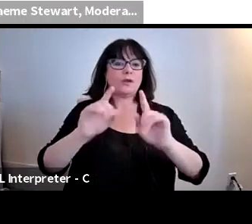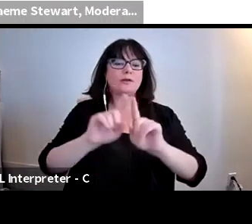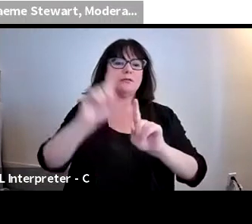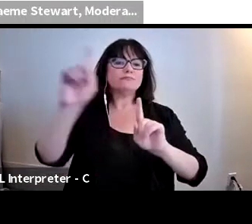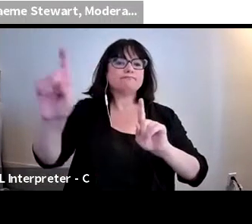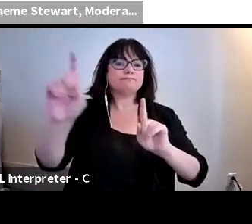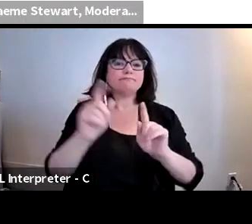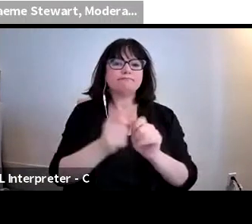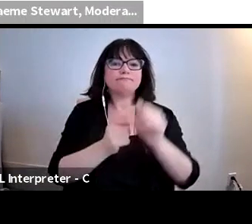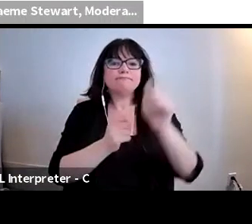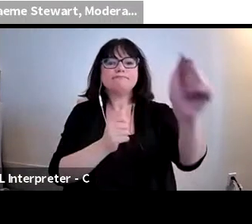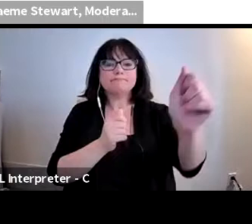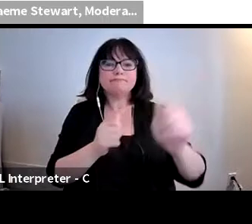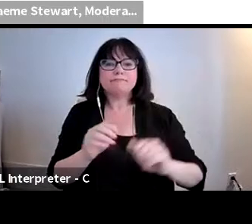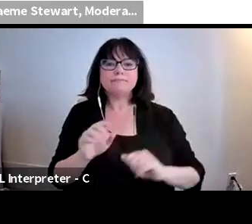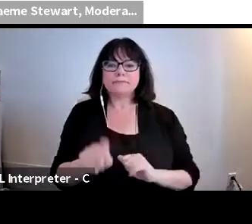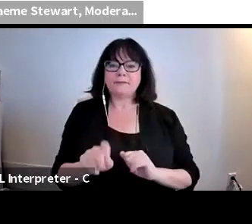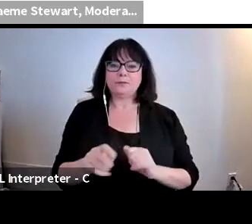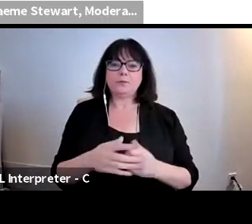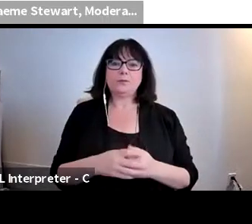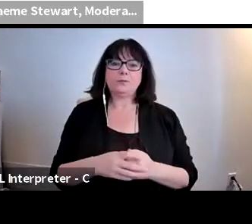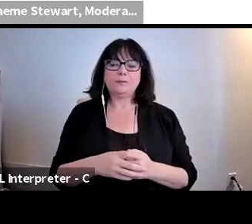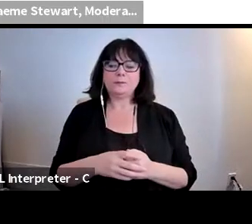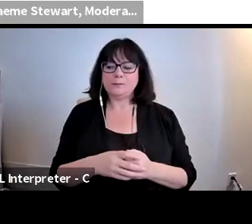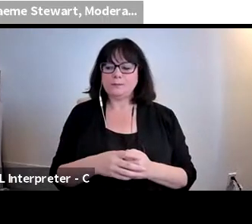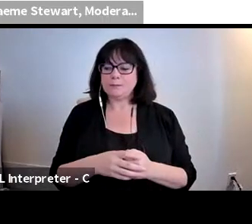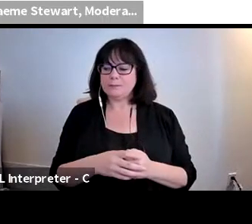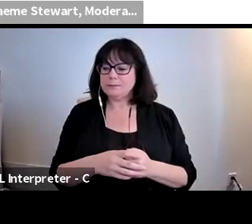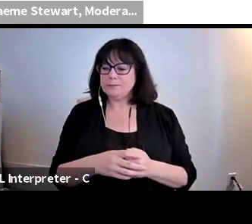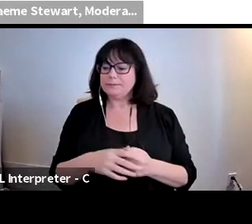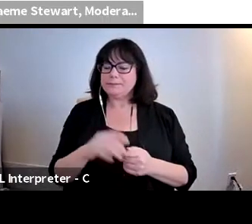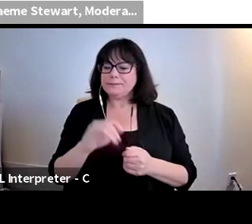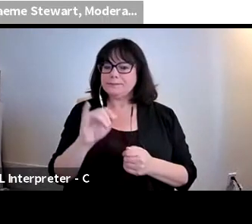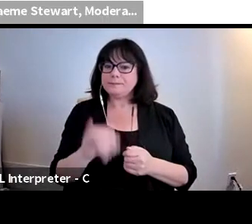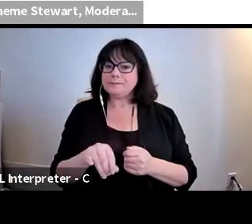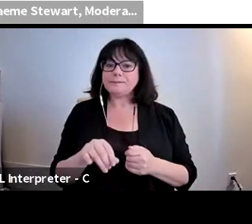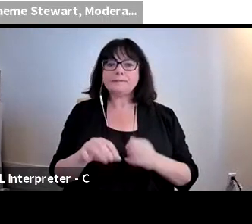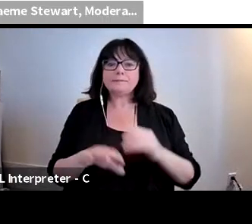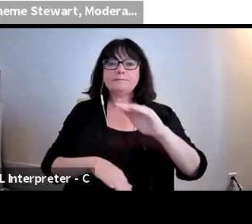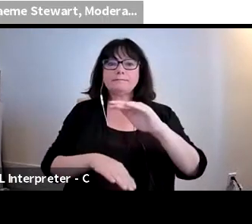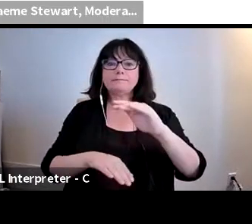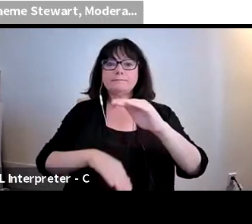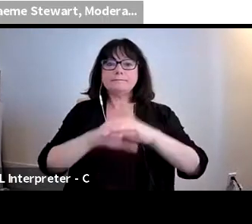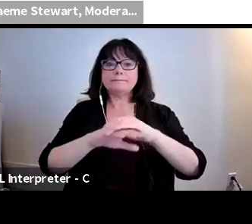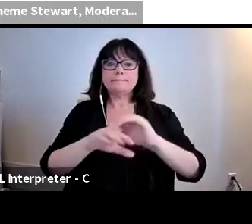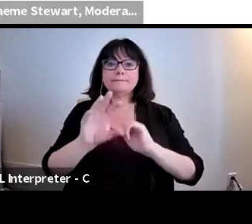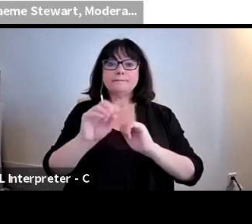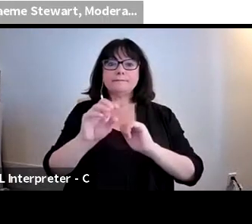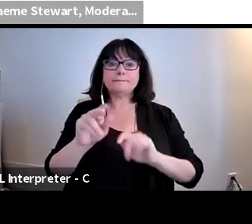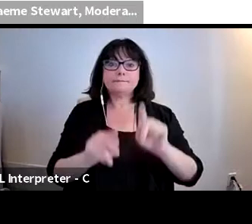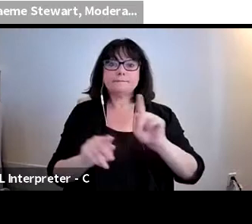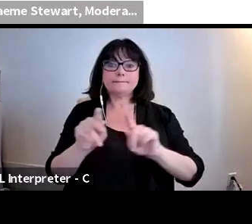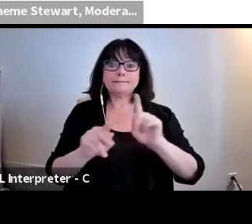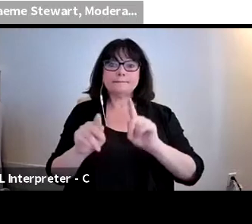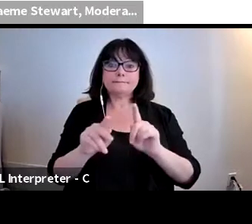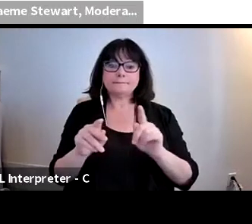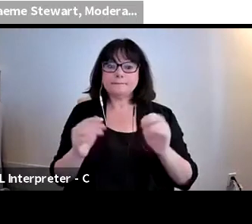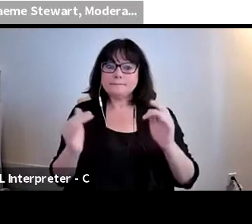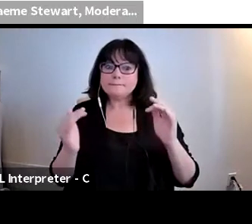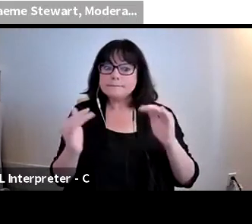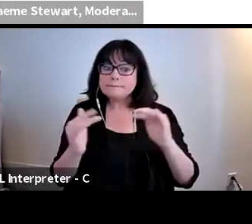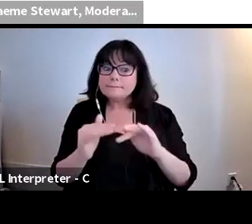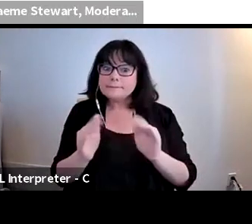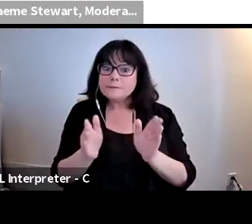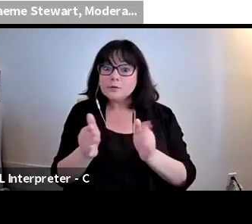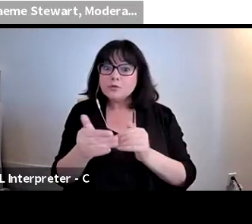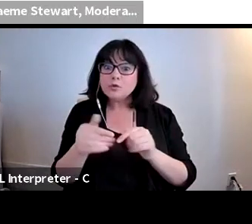the congregation limits in terms of 50 people in a room at once mean that in-person exams are very difficult to